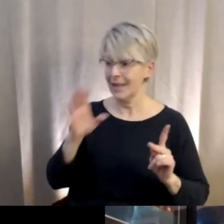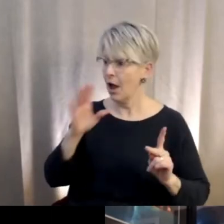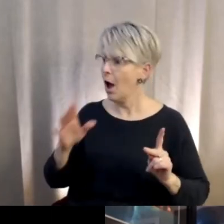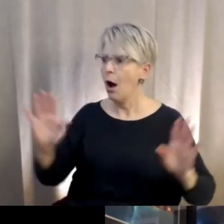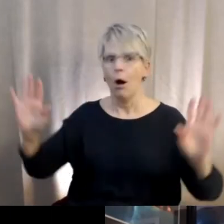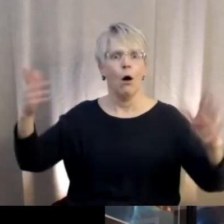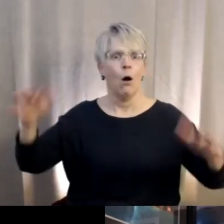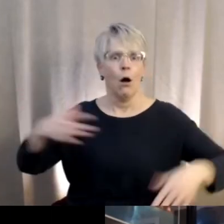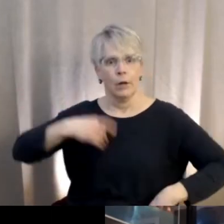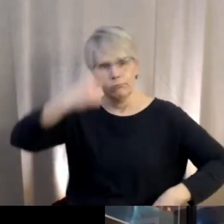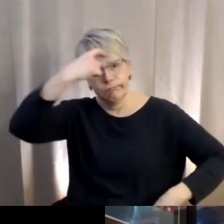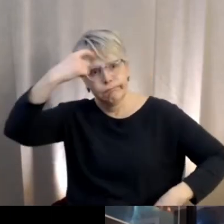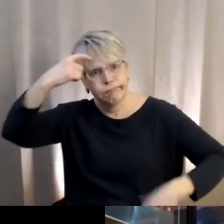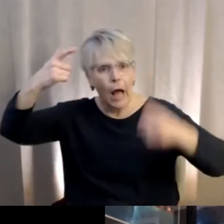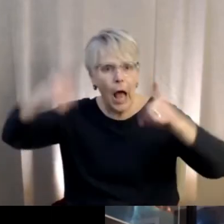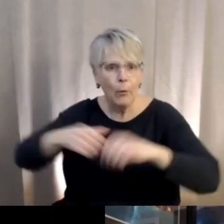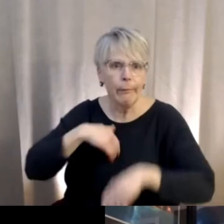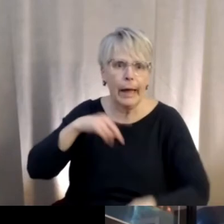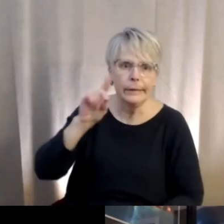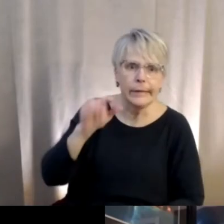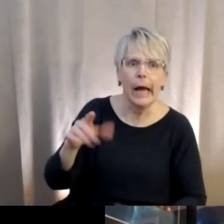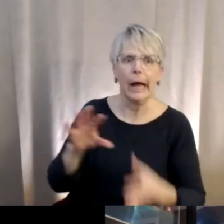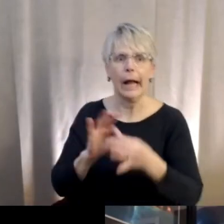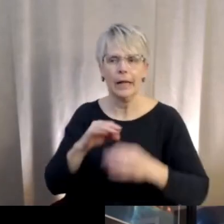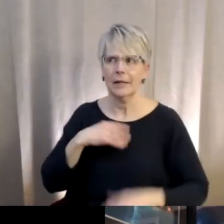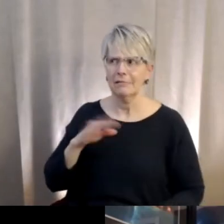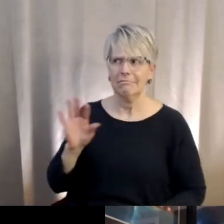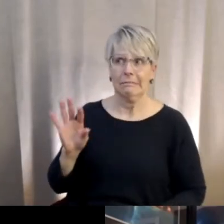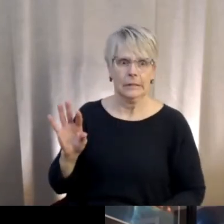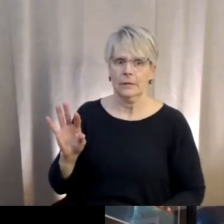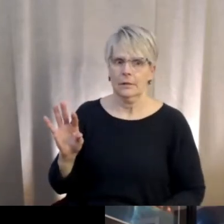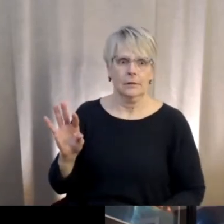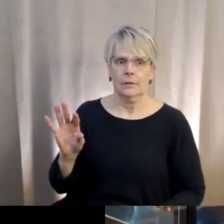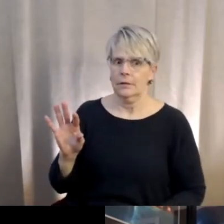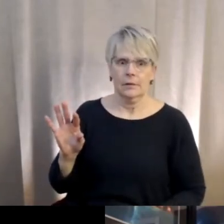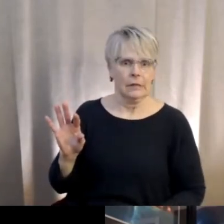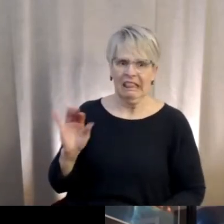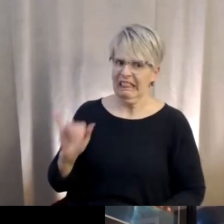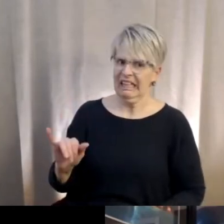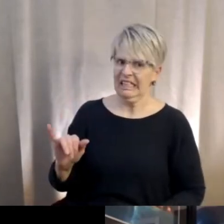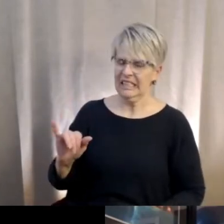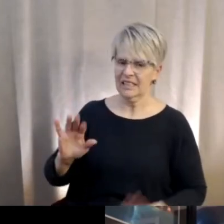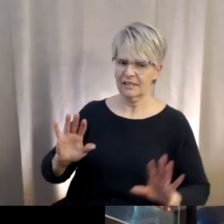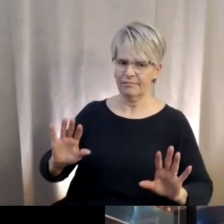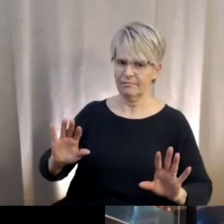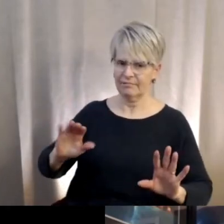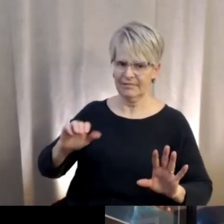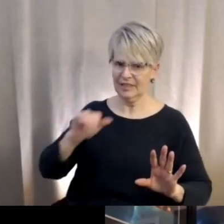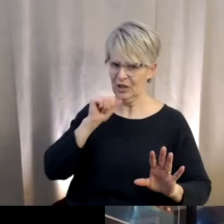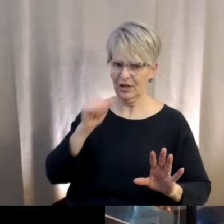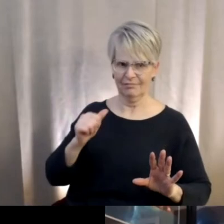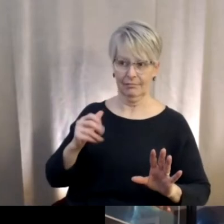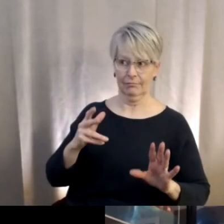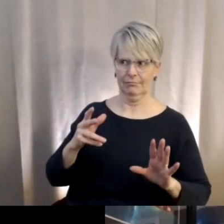with their dog. Right. And that's just oftentimes not something that's super easy to